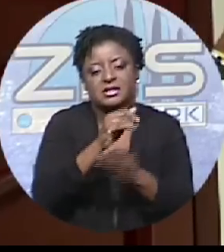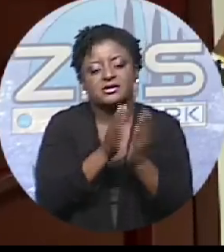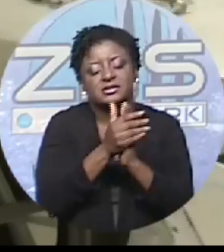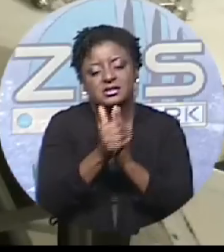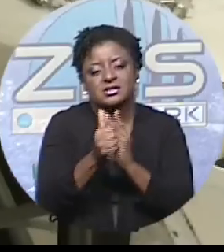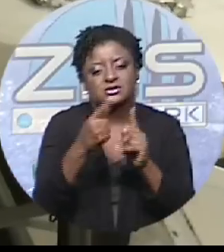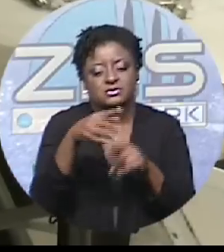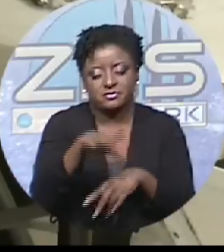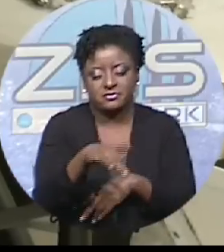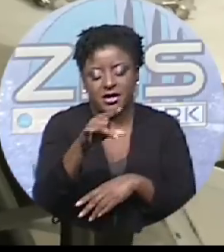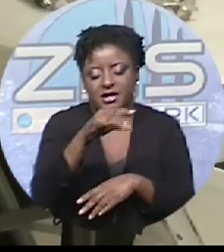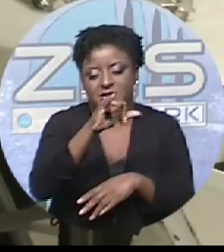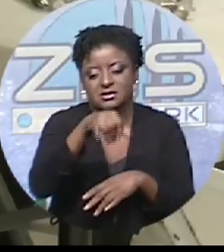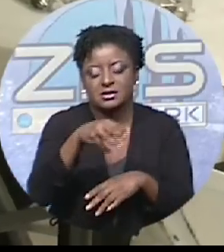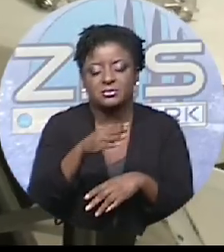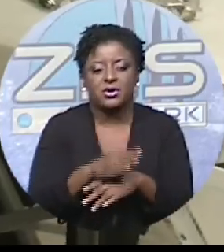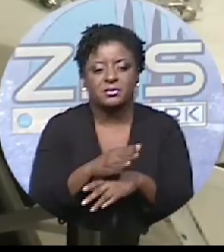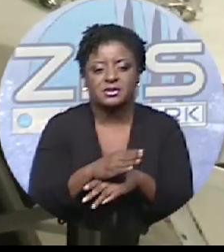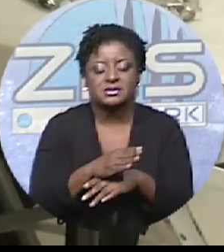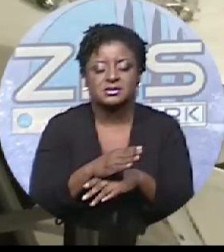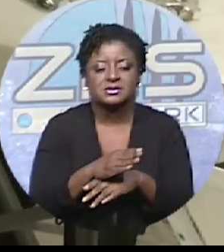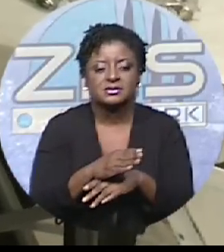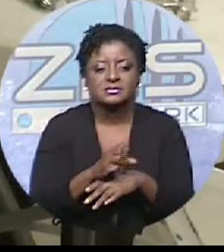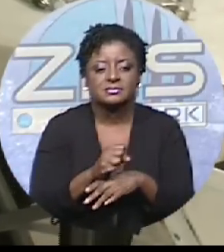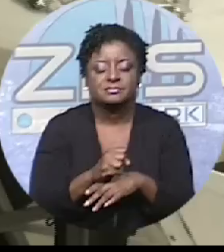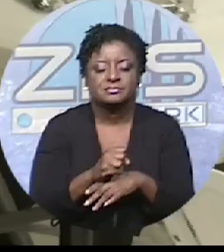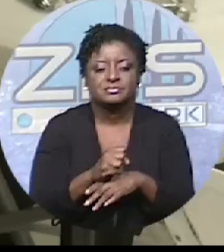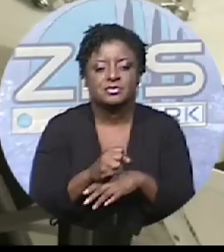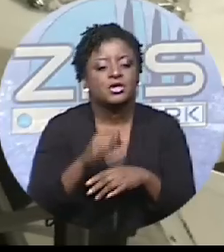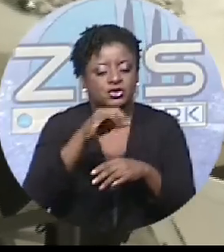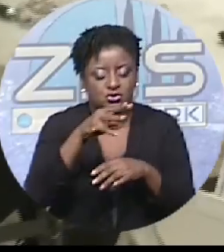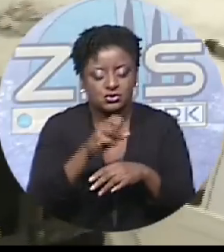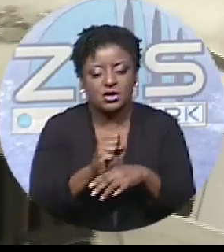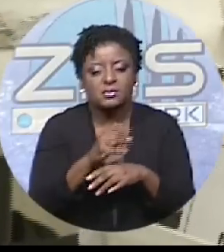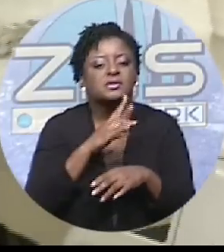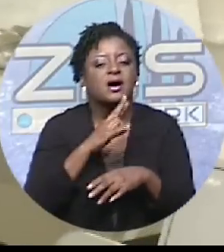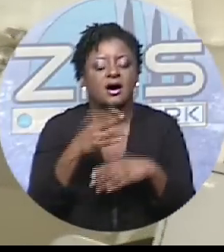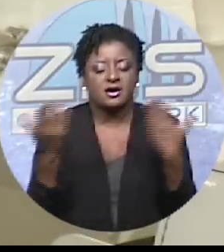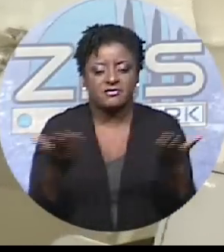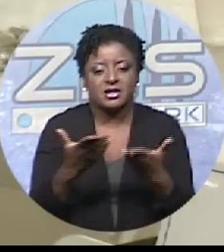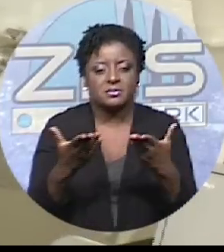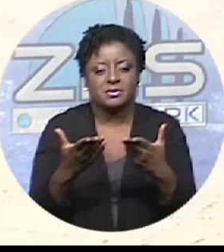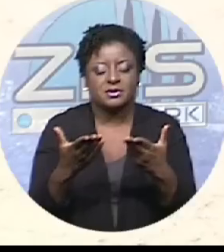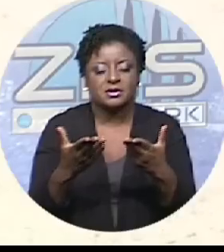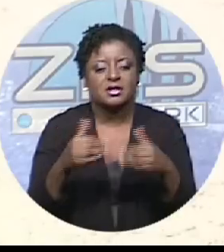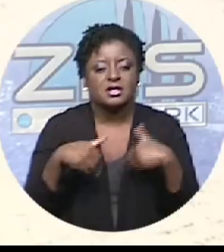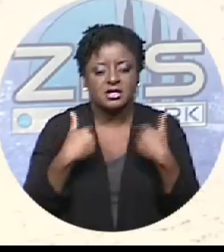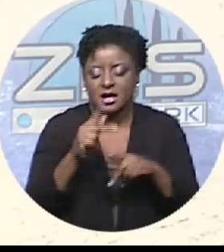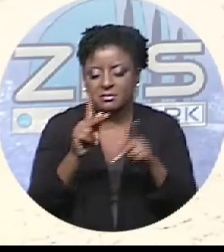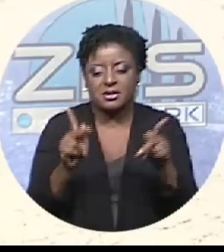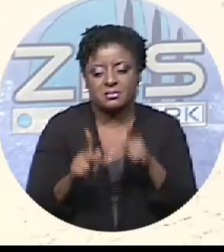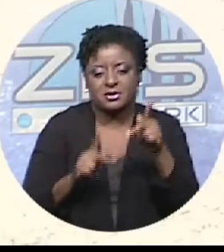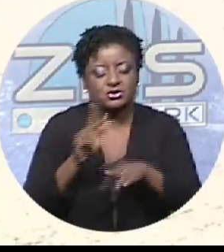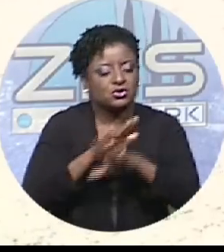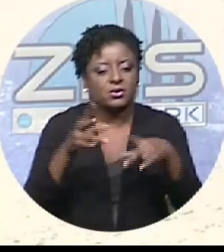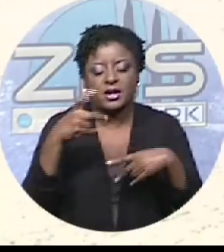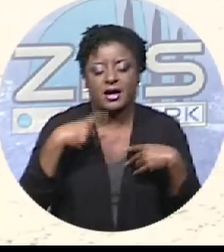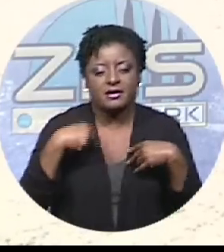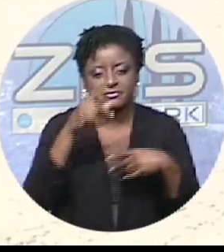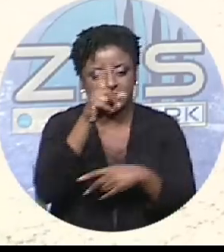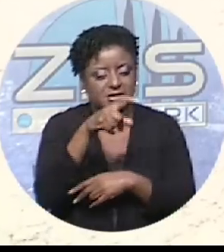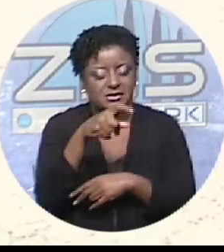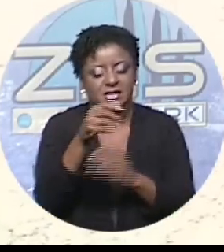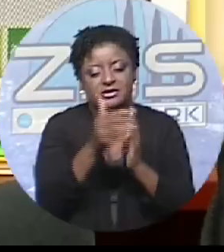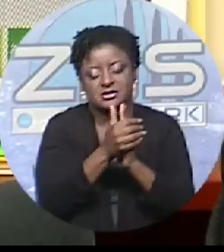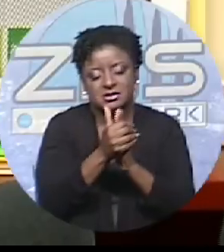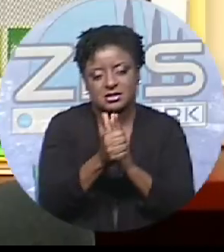employment. Employers often lament that while jobs are available, young people do not have the necessary skills or qualifications